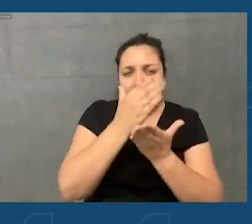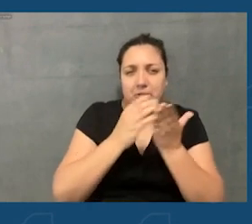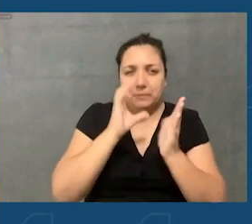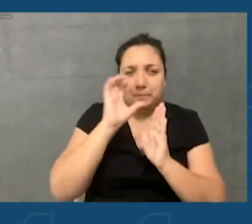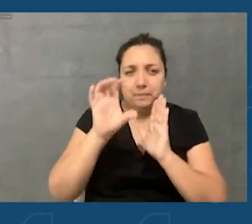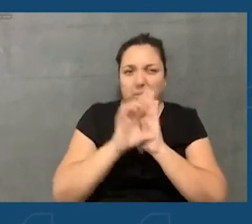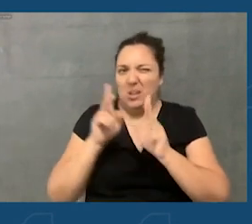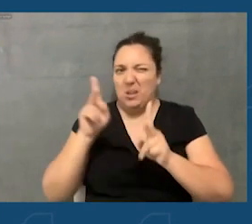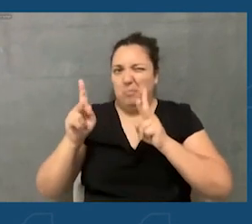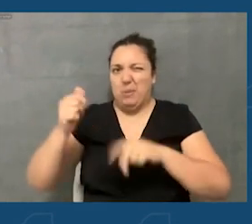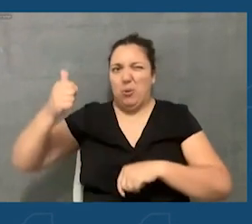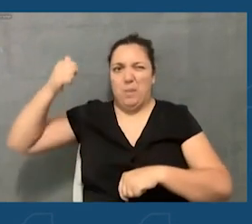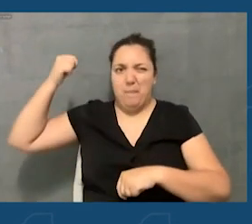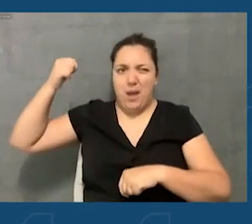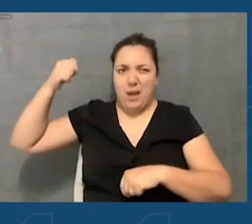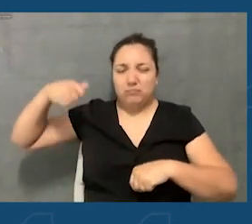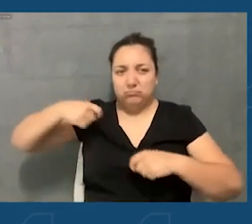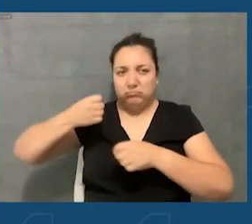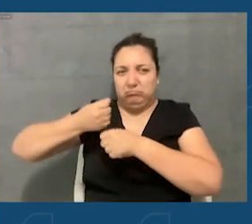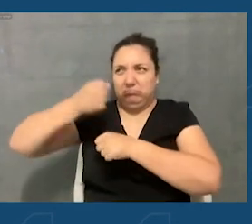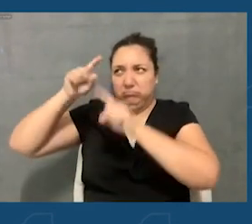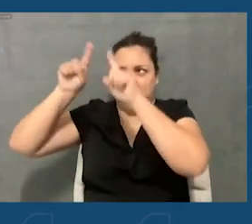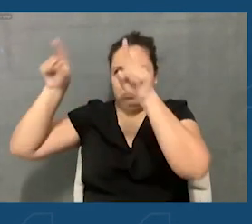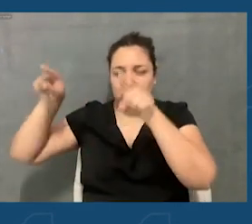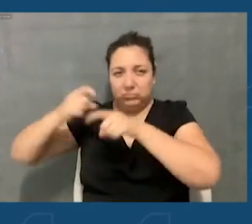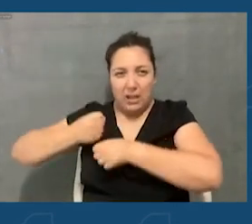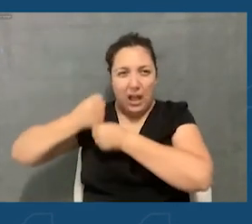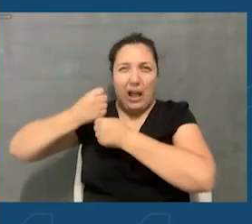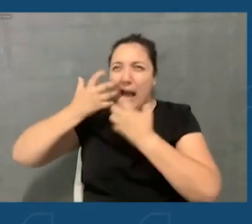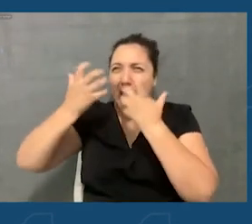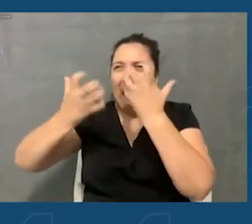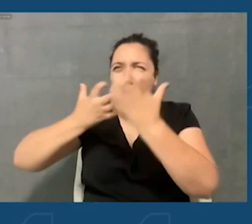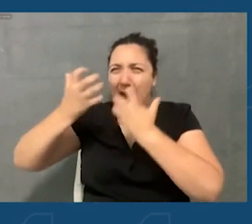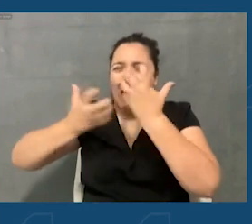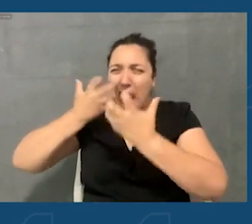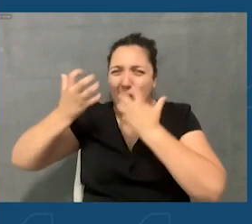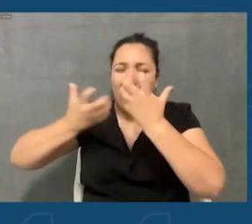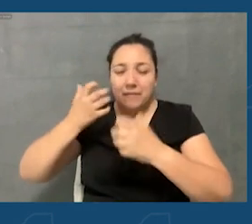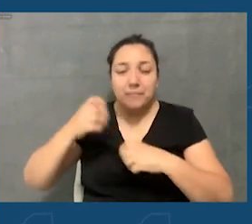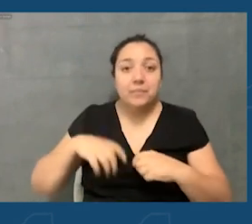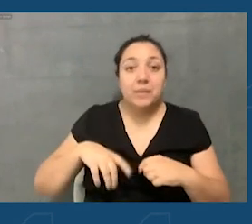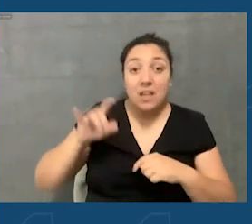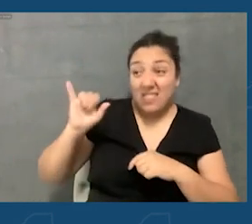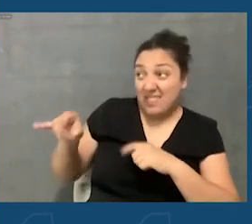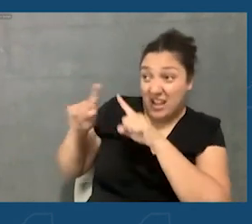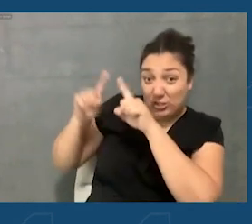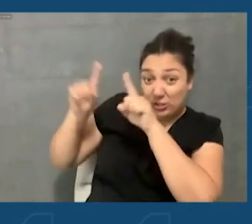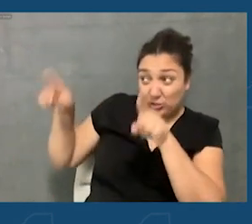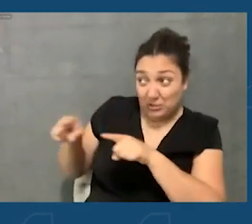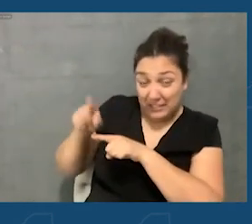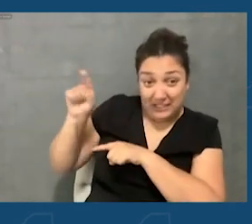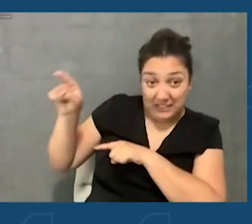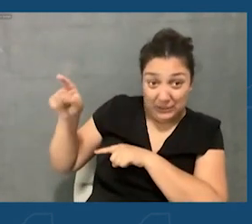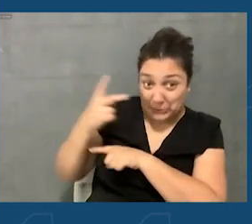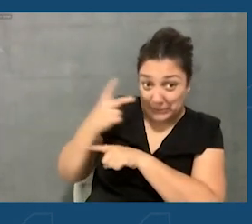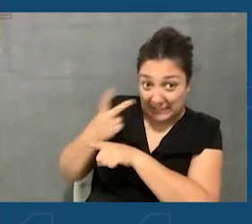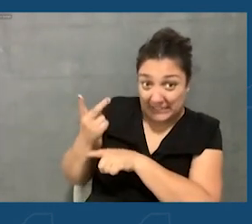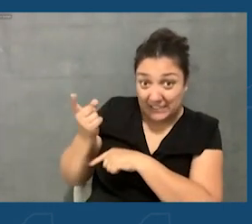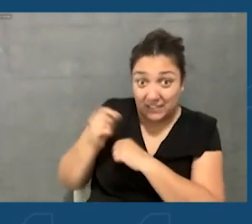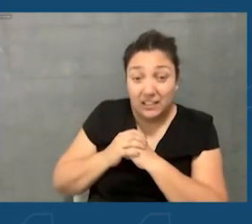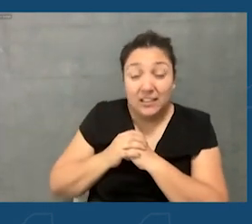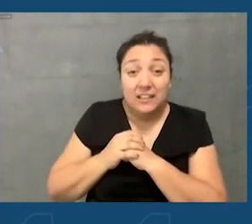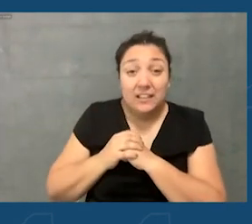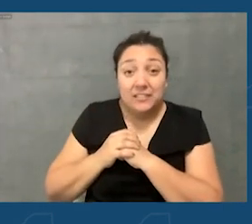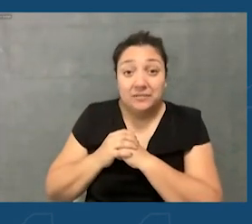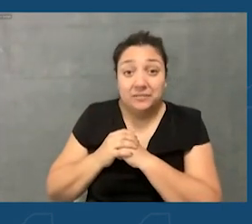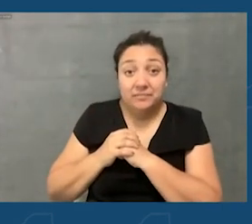That, what you see on the screen, is the perspective from where we are standing of what